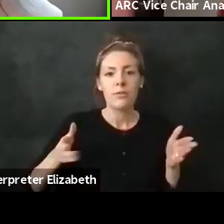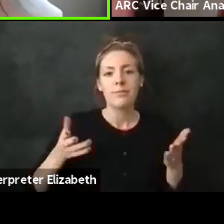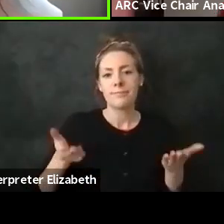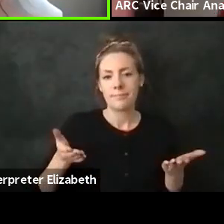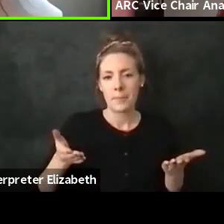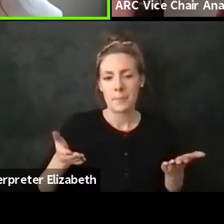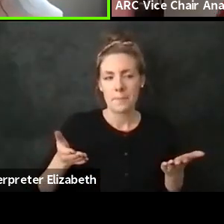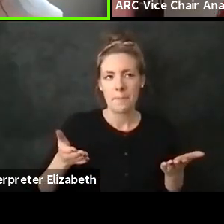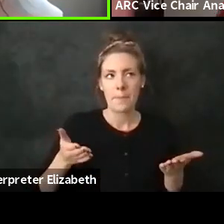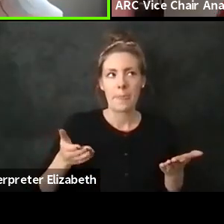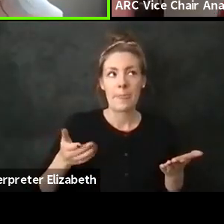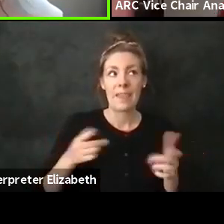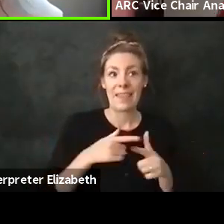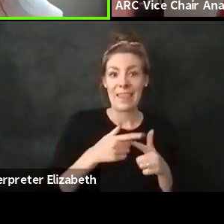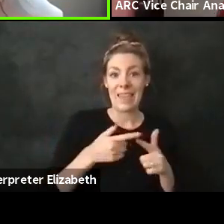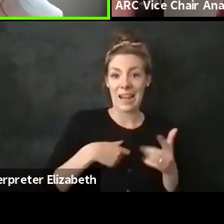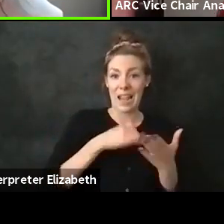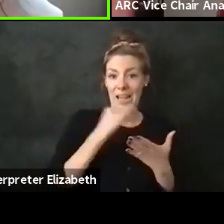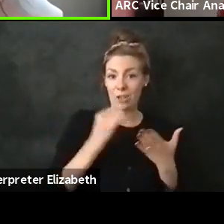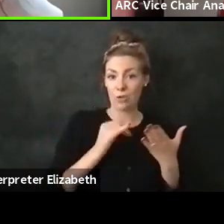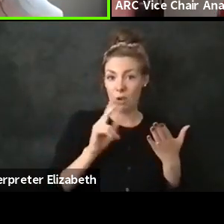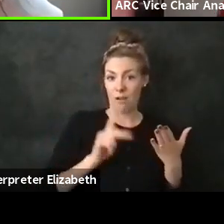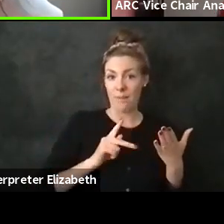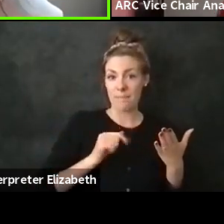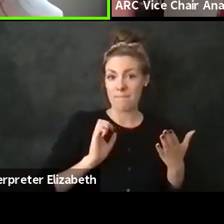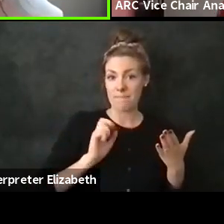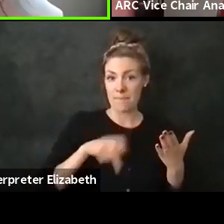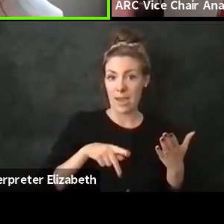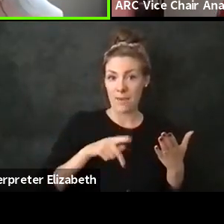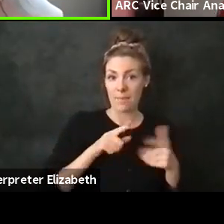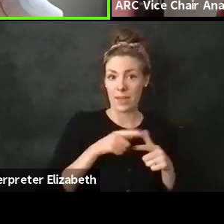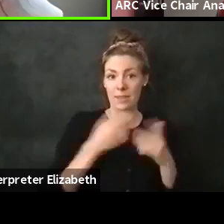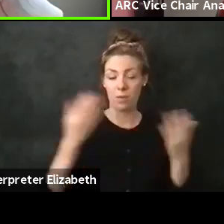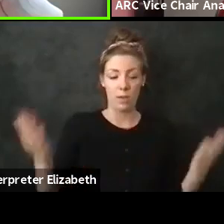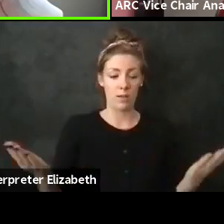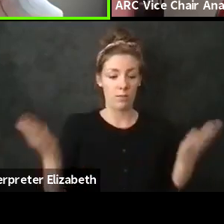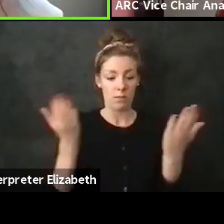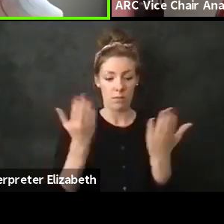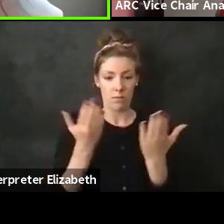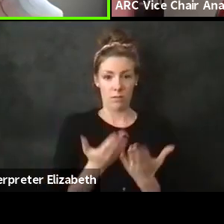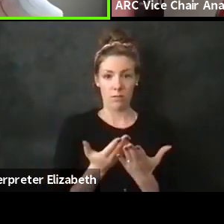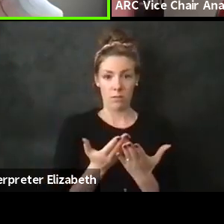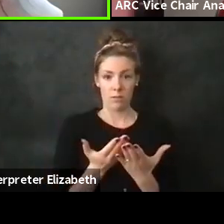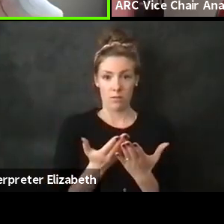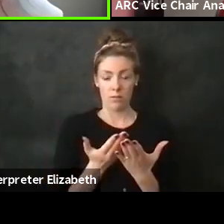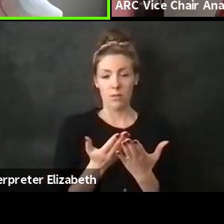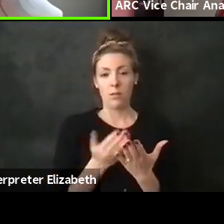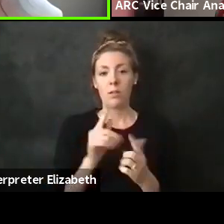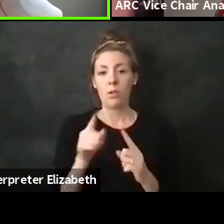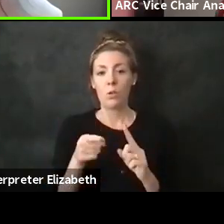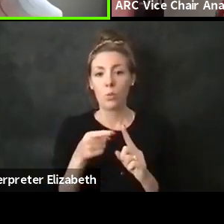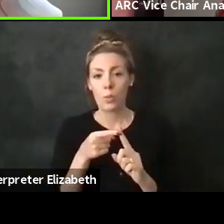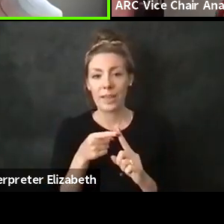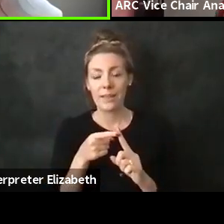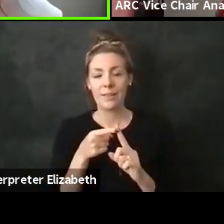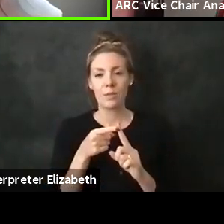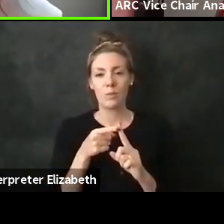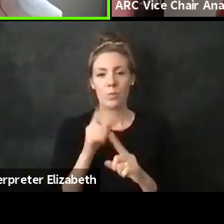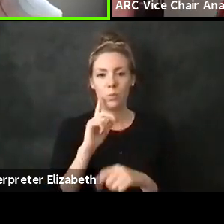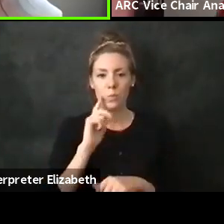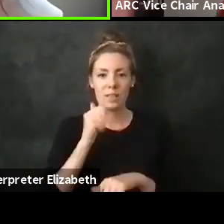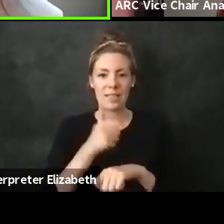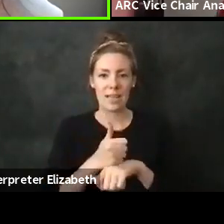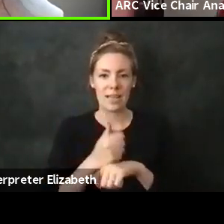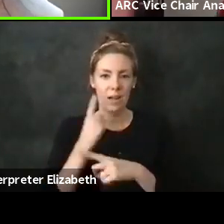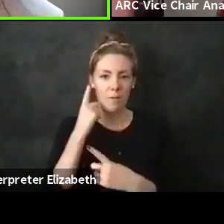on the back end here, I draw them up as maps, and then we'll overlay them when drawing a map for